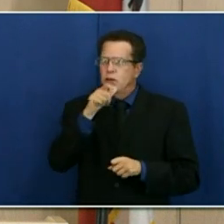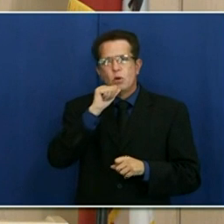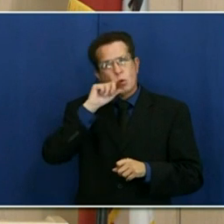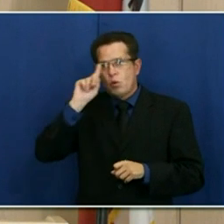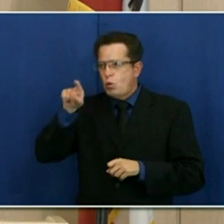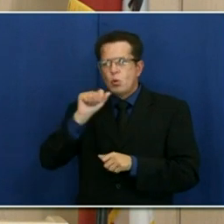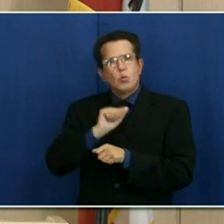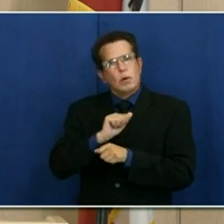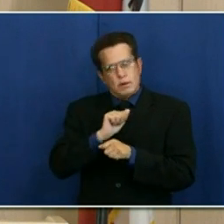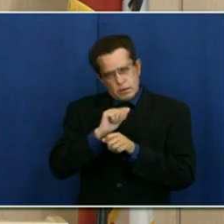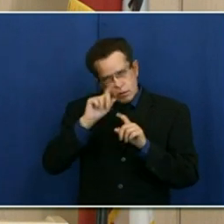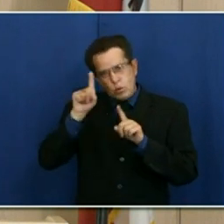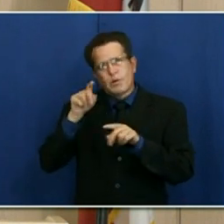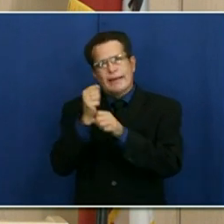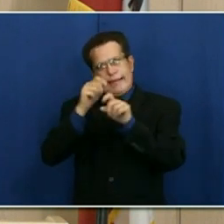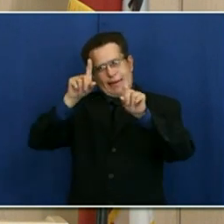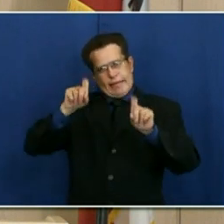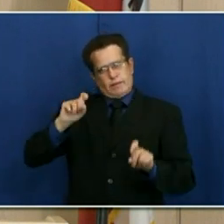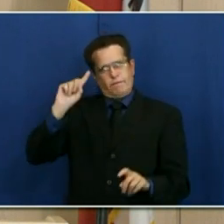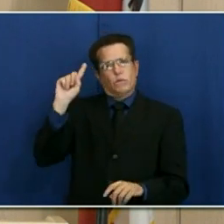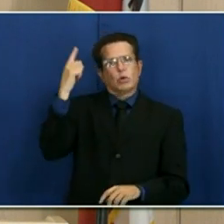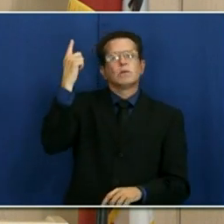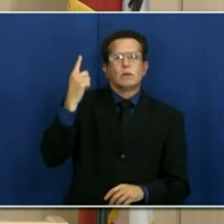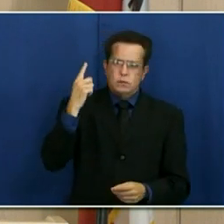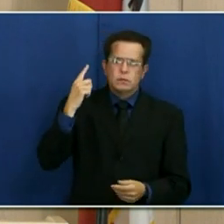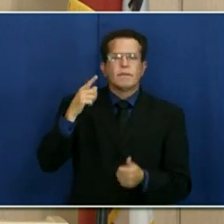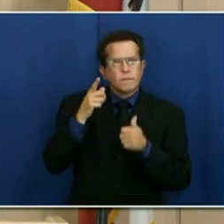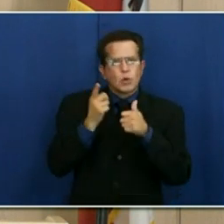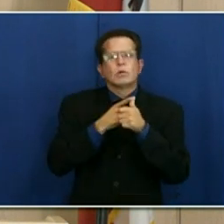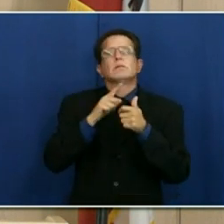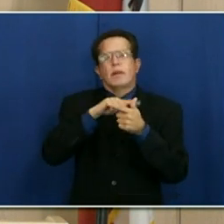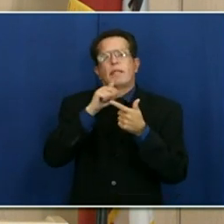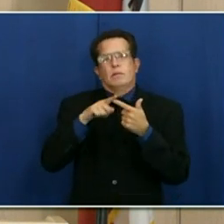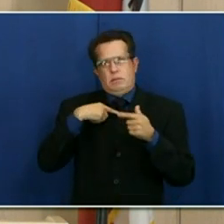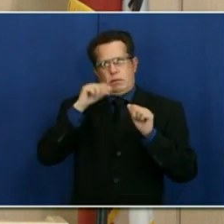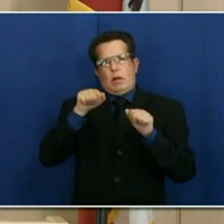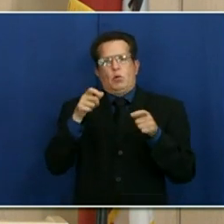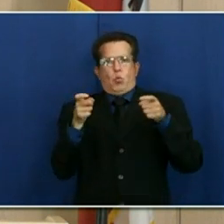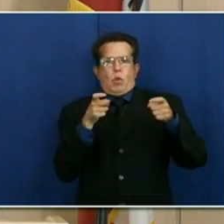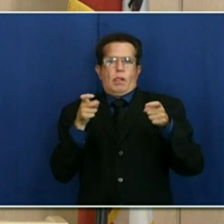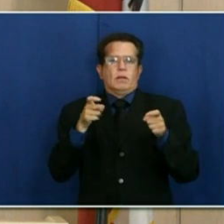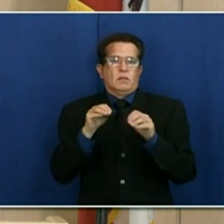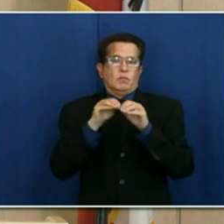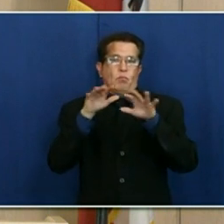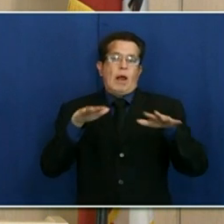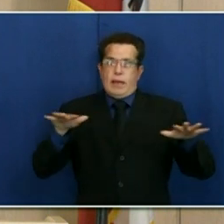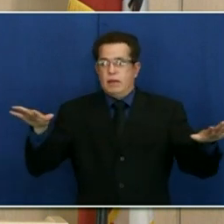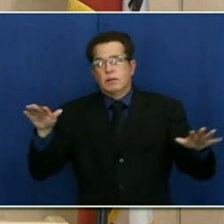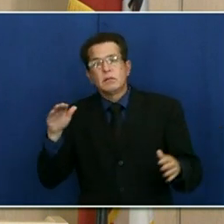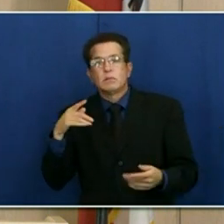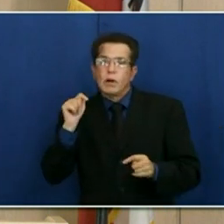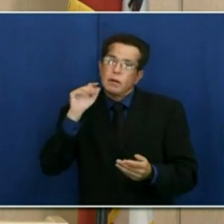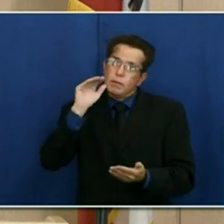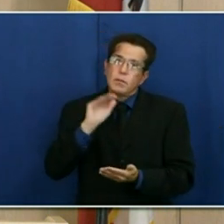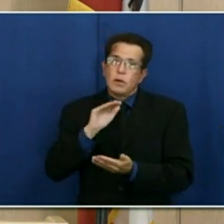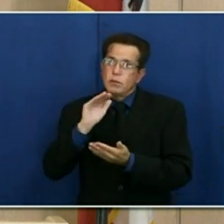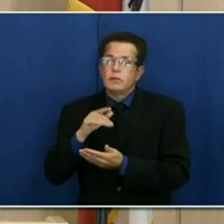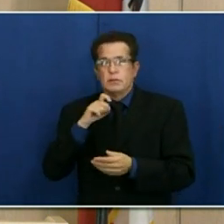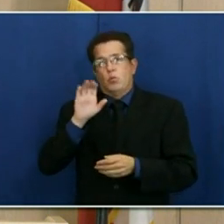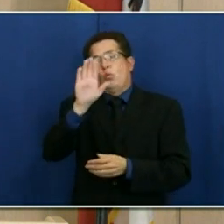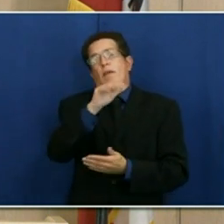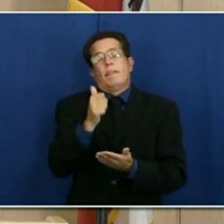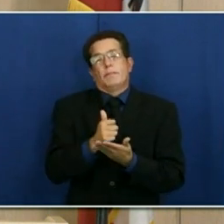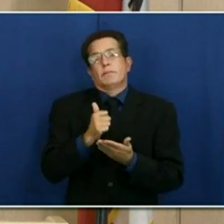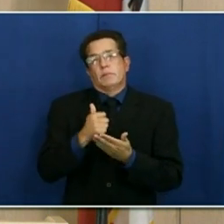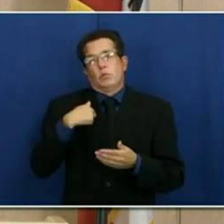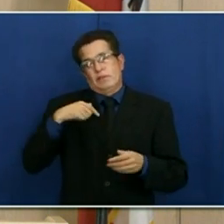and respond accordingly, and let's all come together and try and slow the spread. But we do control our future direction and our fate based on our actions